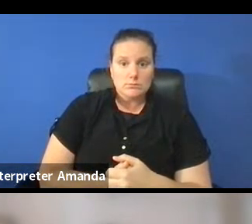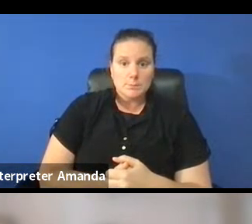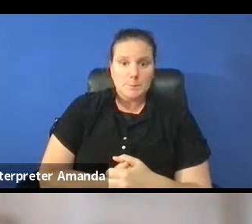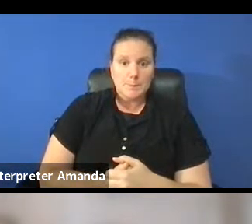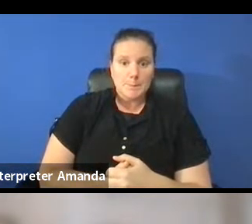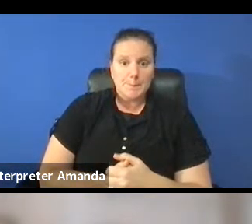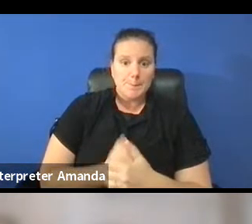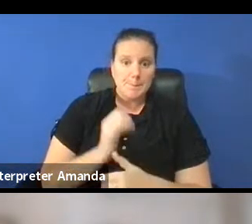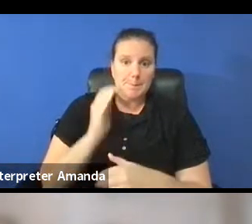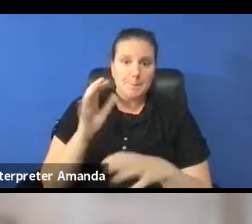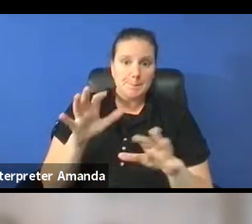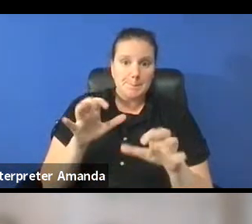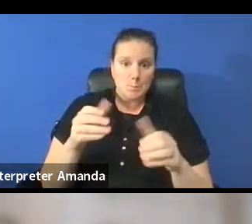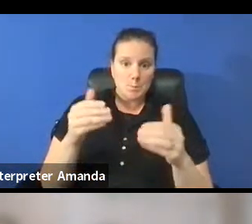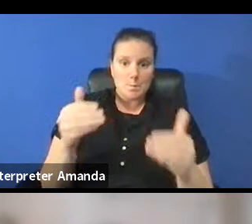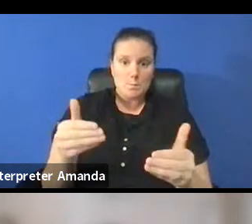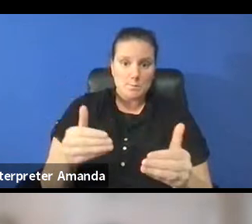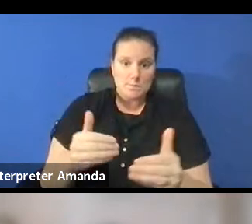Go for it.